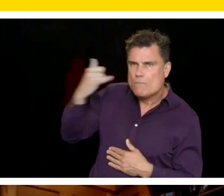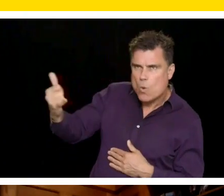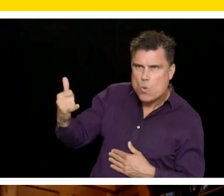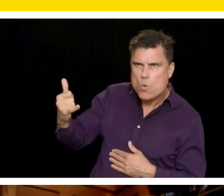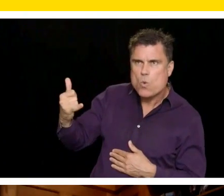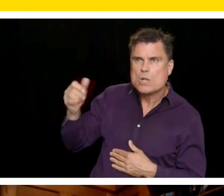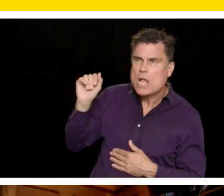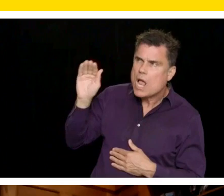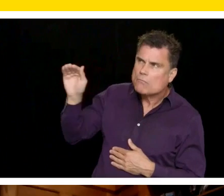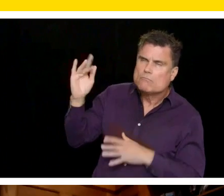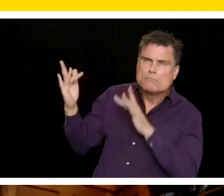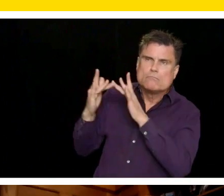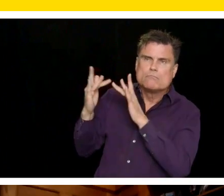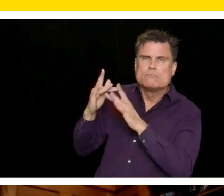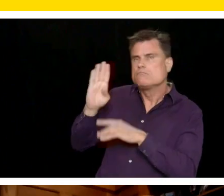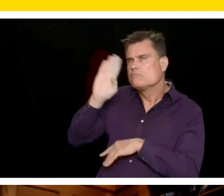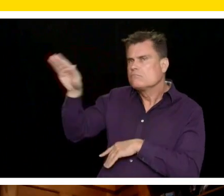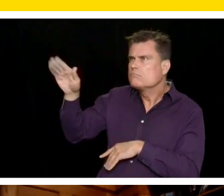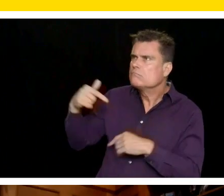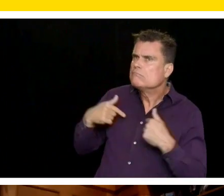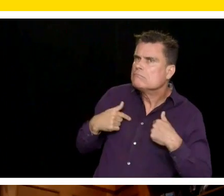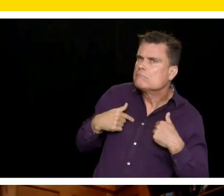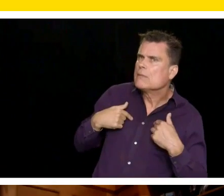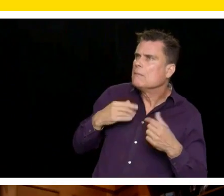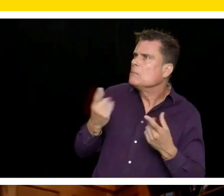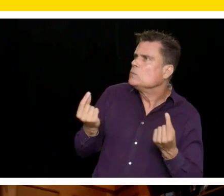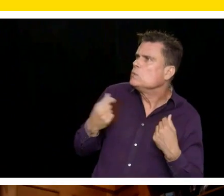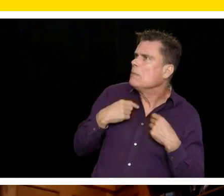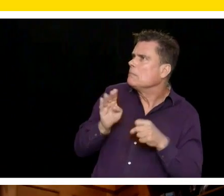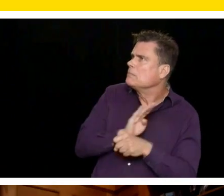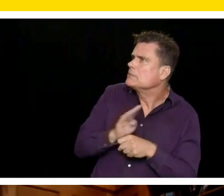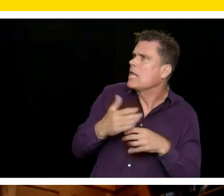be pretty frustrating. That's a shifting landscape.